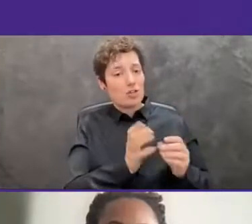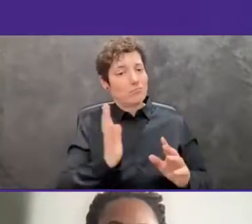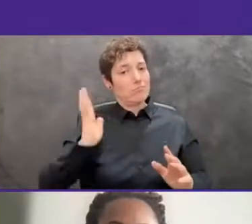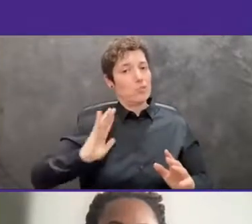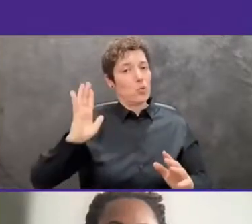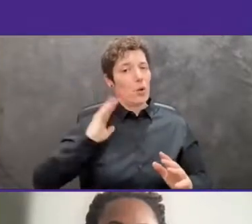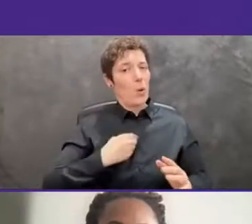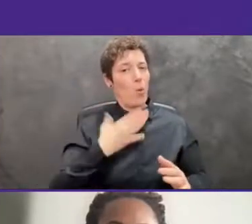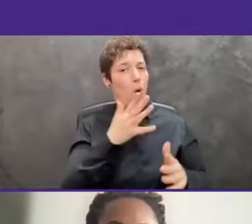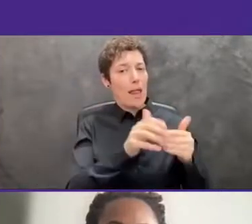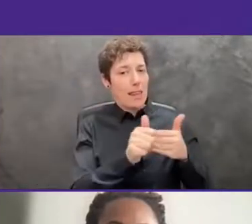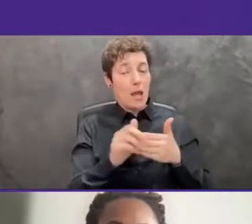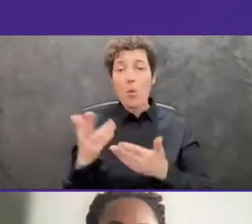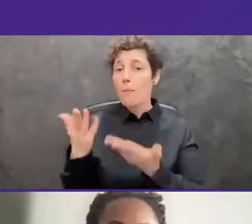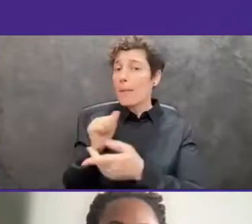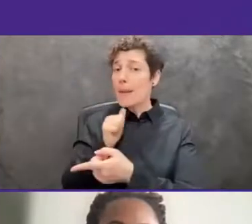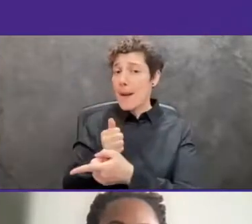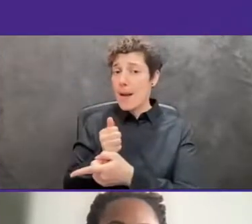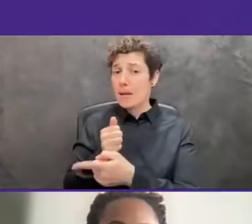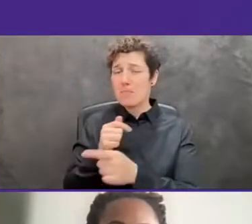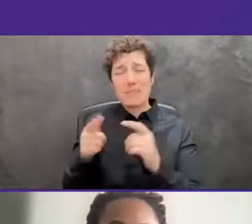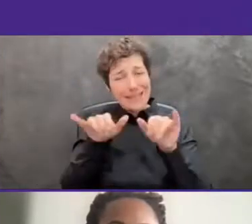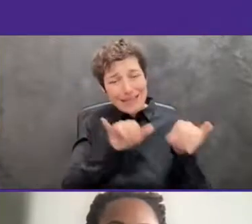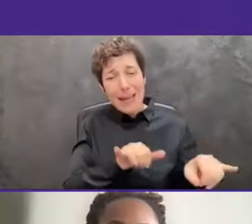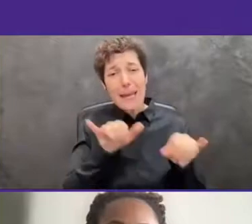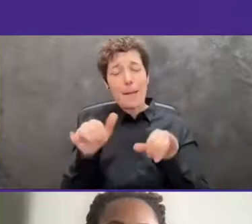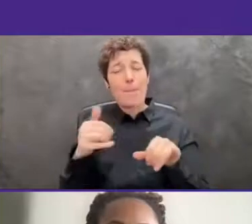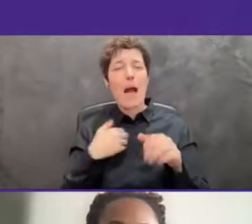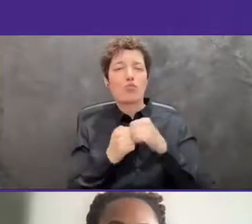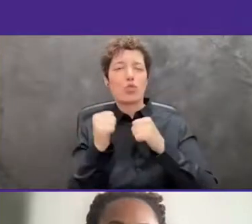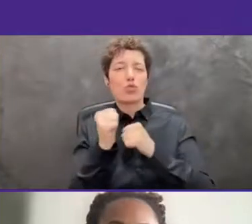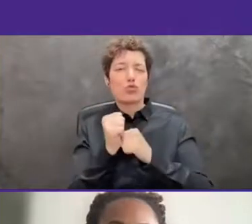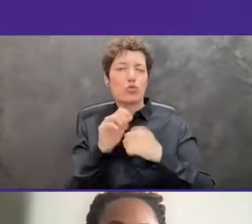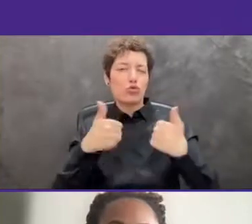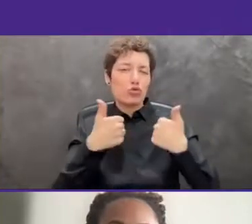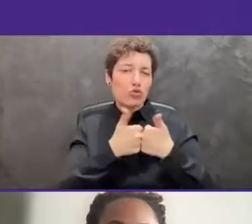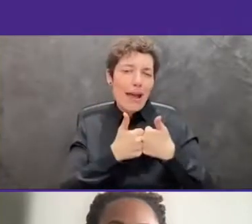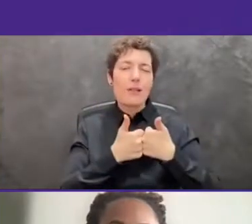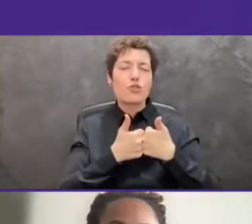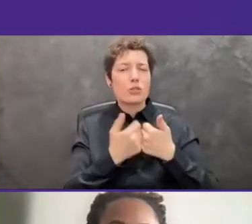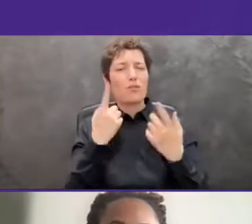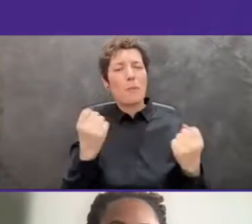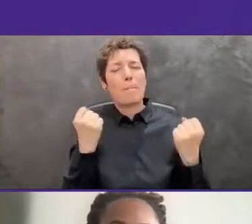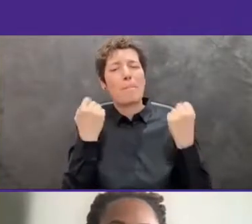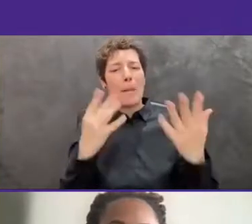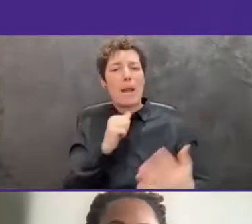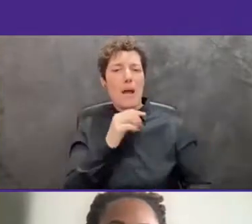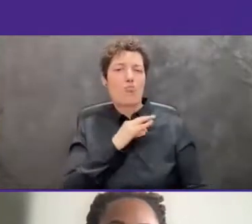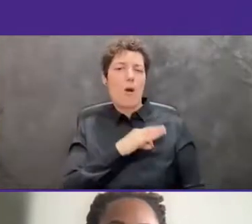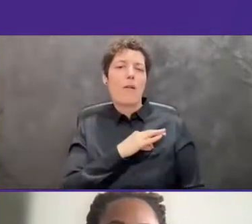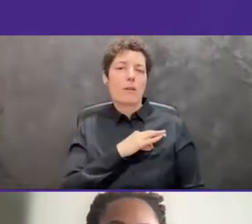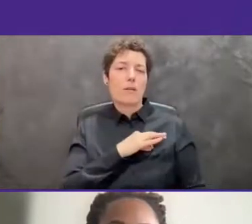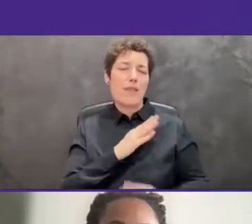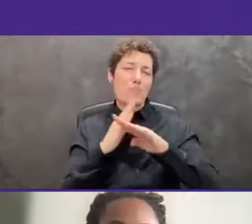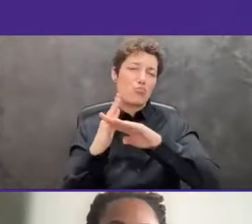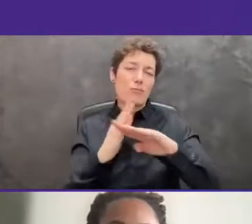structural challenges remain in many nonprofits that prevent the EDs and the organizations from thriving fully.